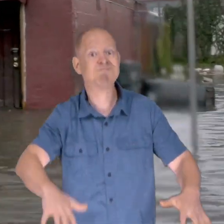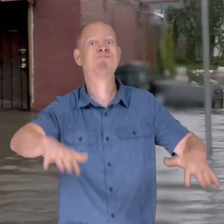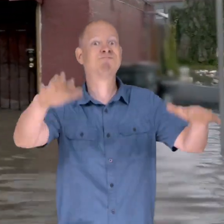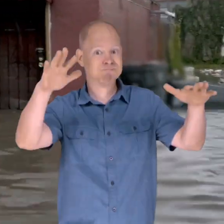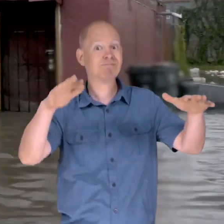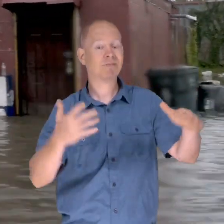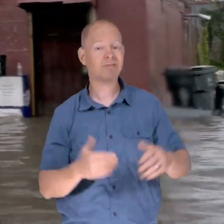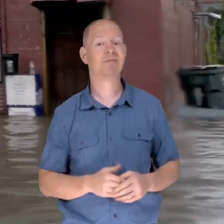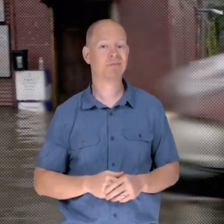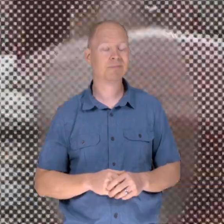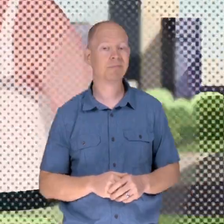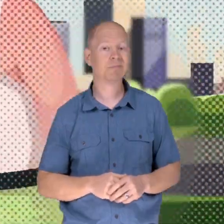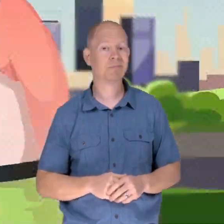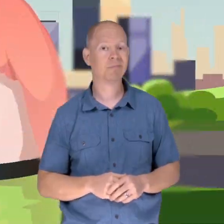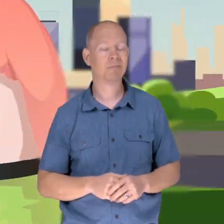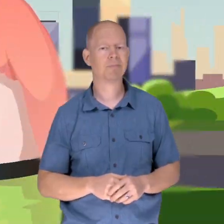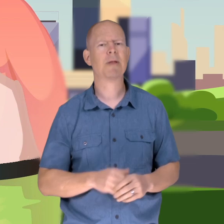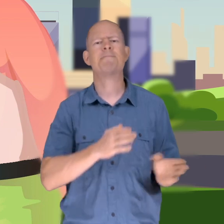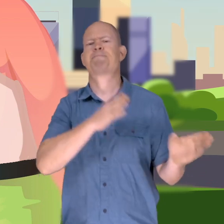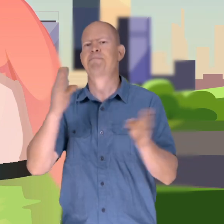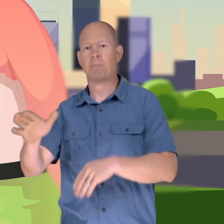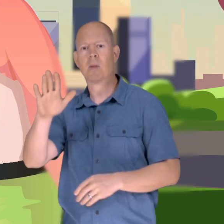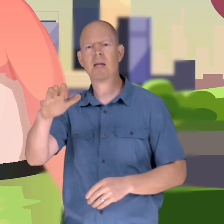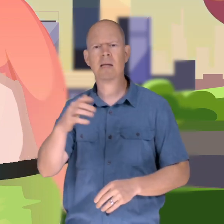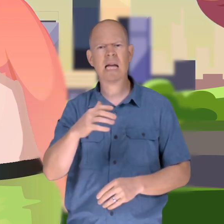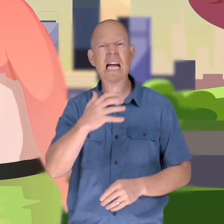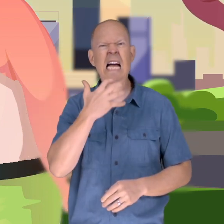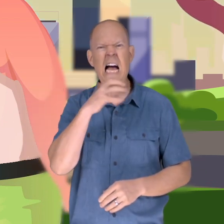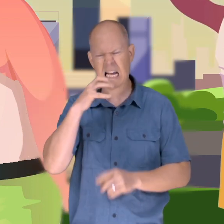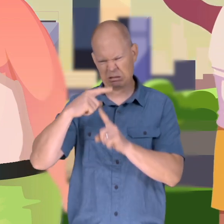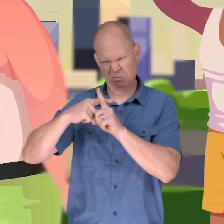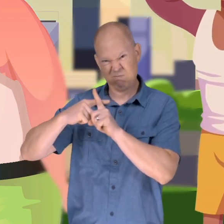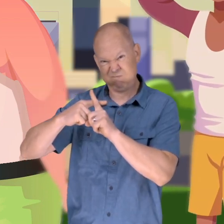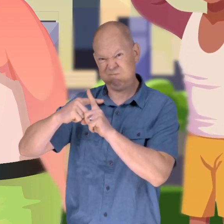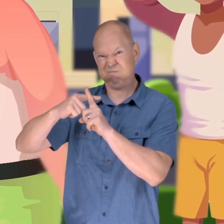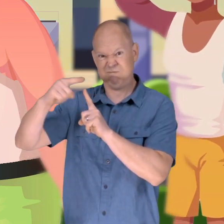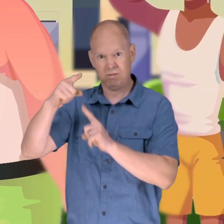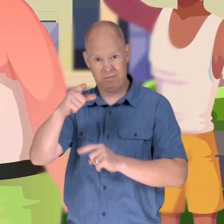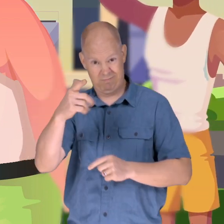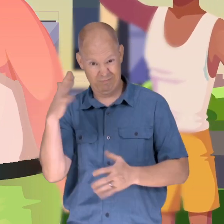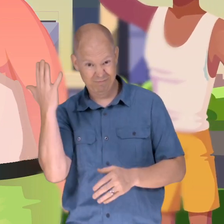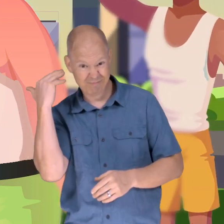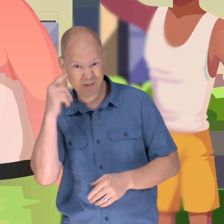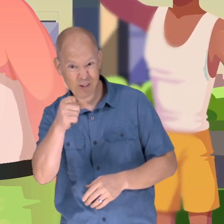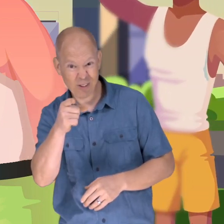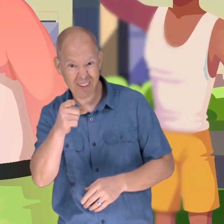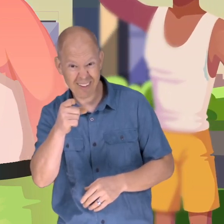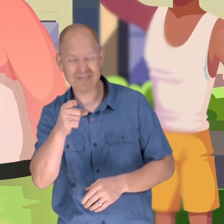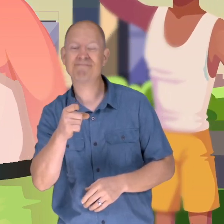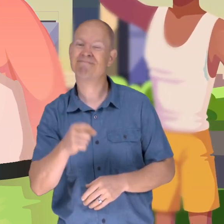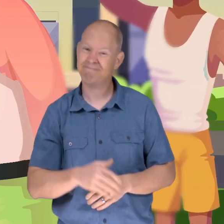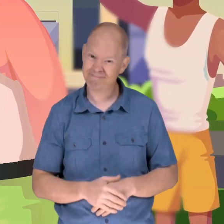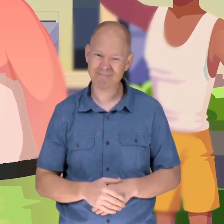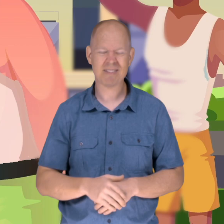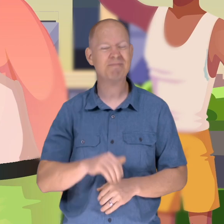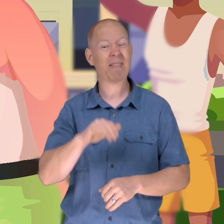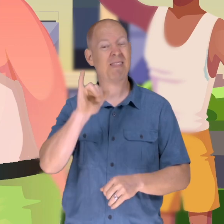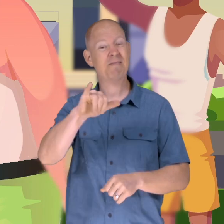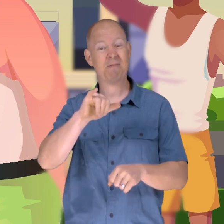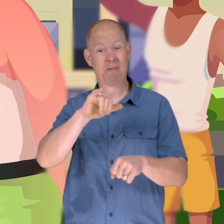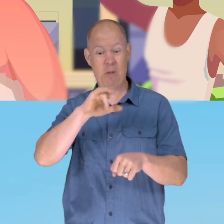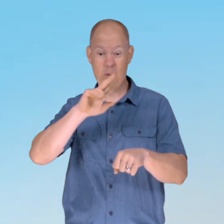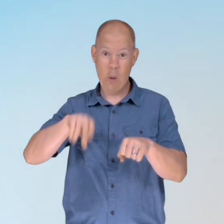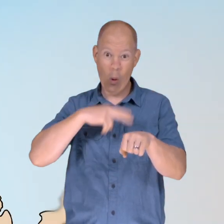involve flooding. Have you ever experienced a heat wave? A heat wave isn't your average hot summer